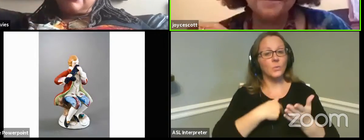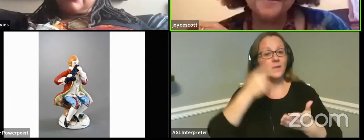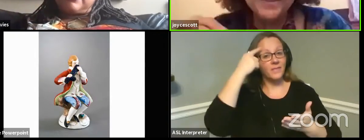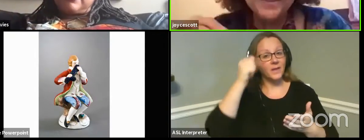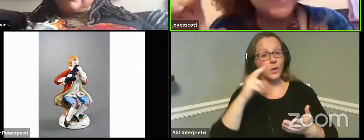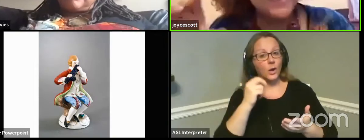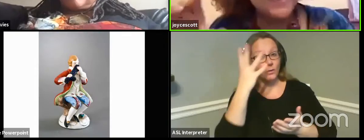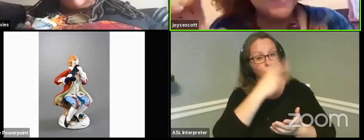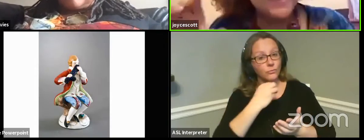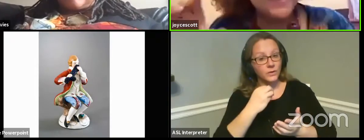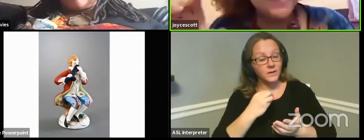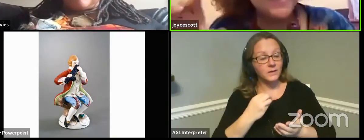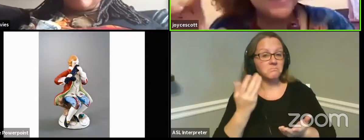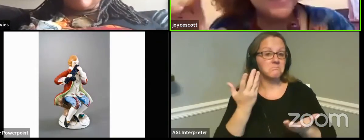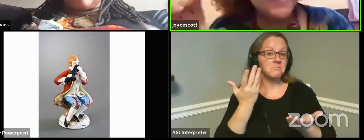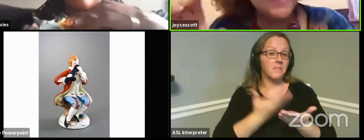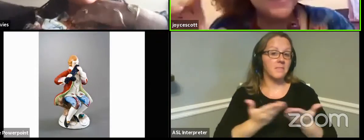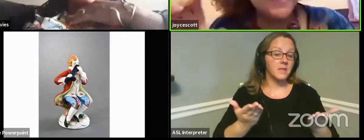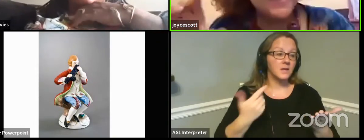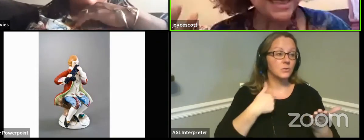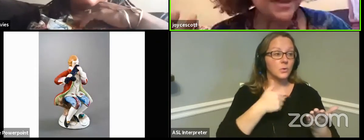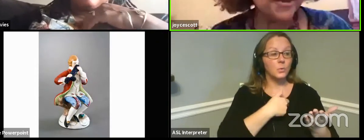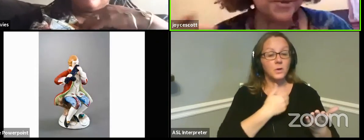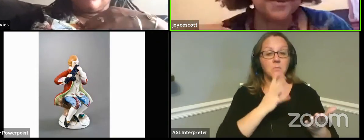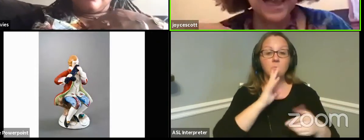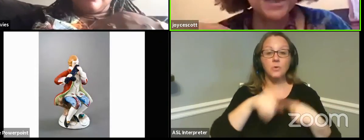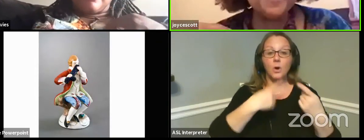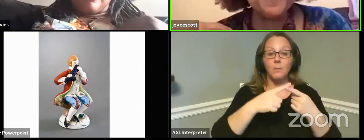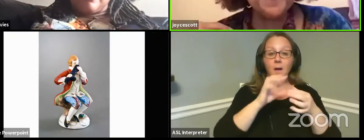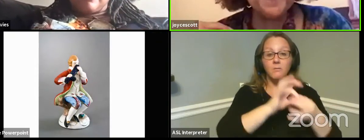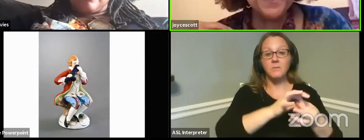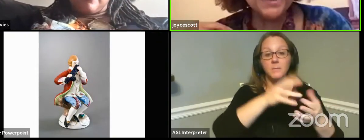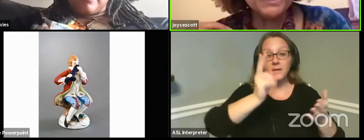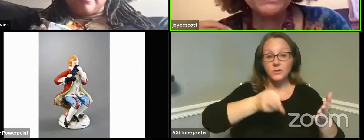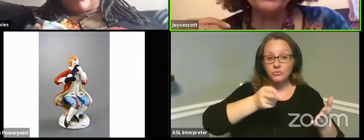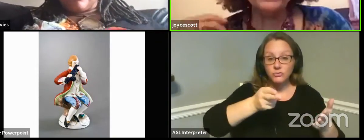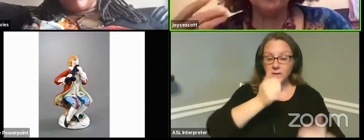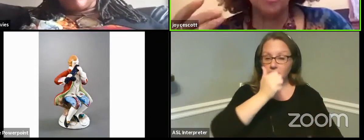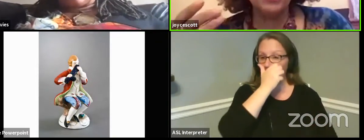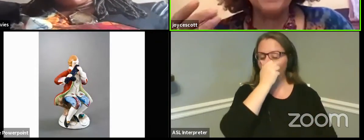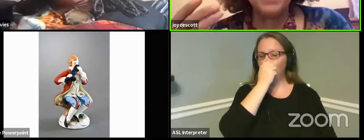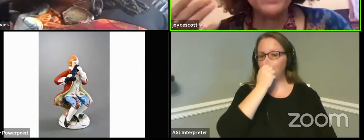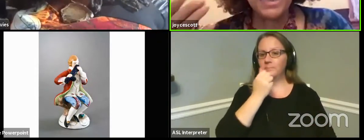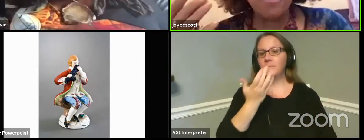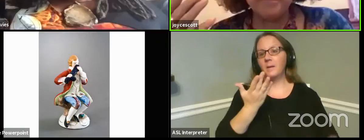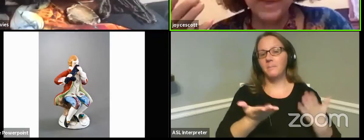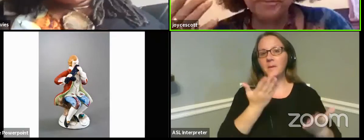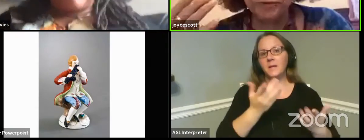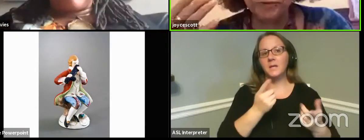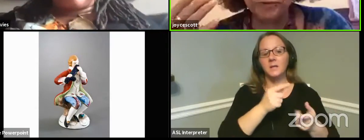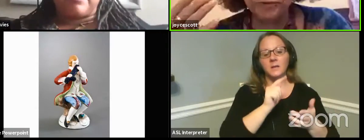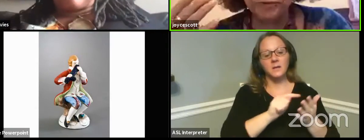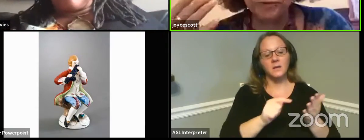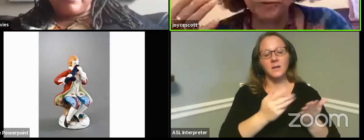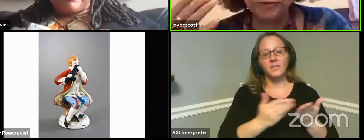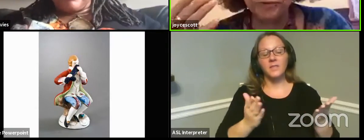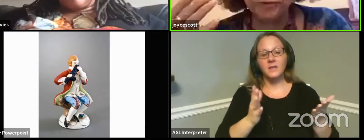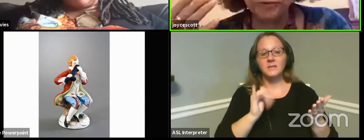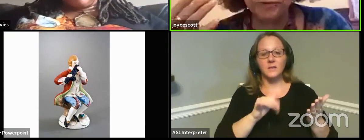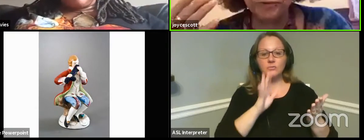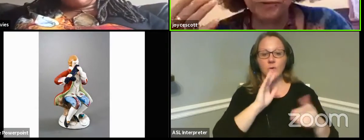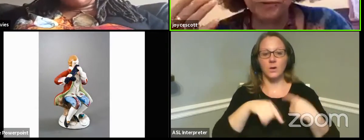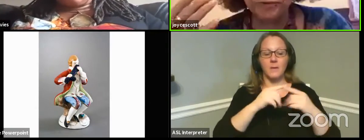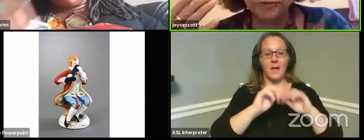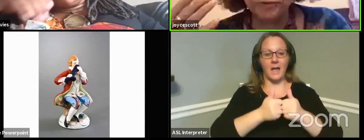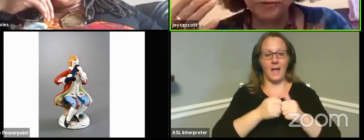pretty, things that we maybe even think talk about history, right? Things that talk about how people see each